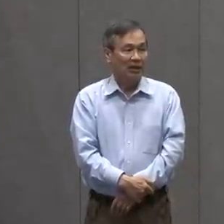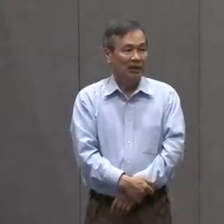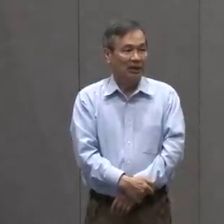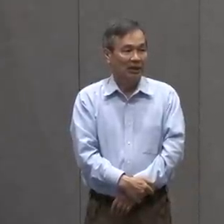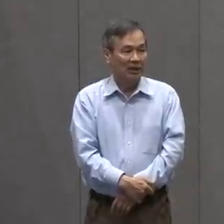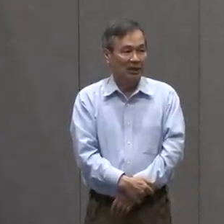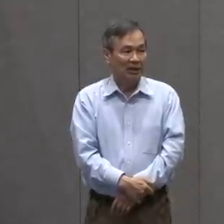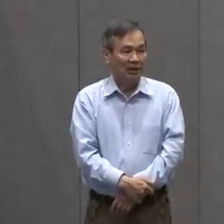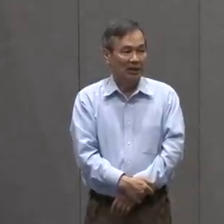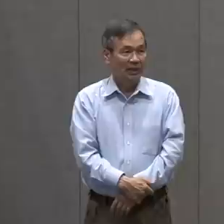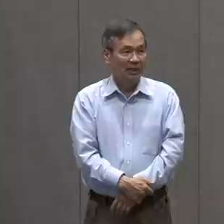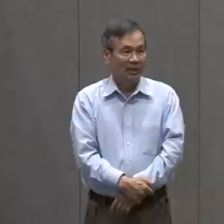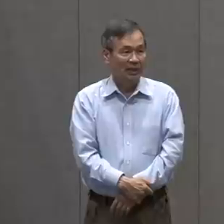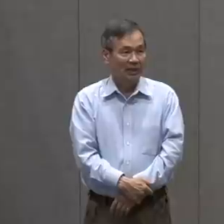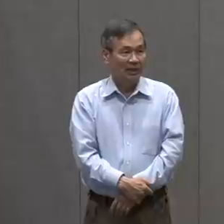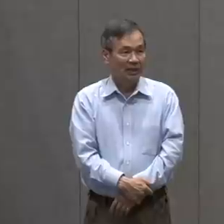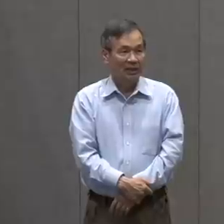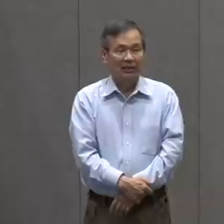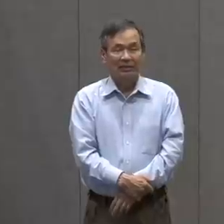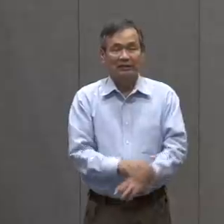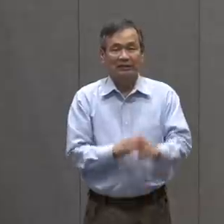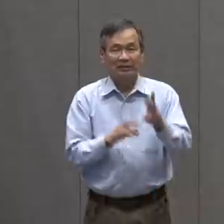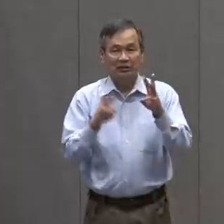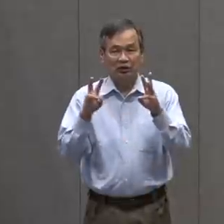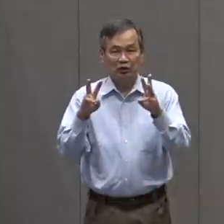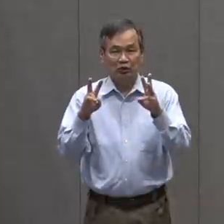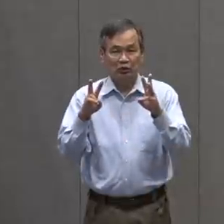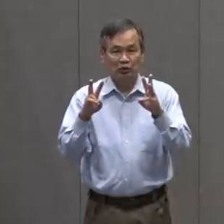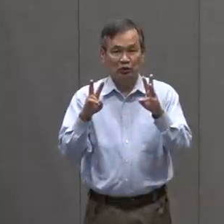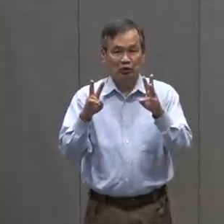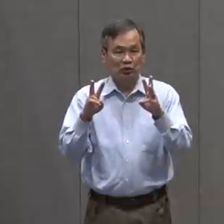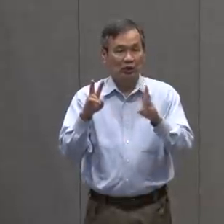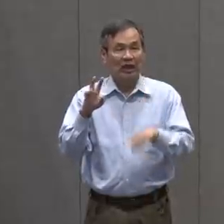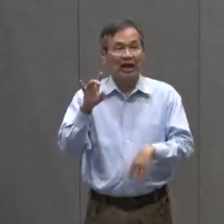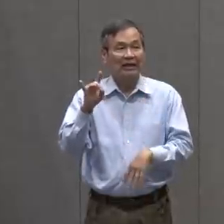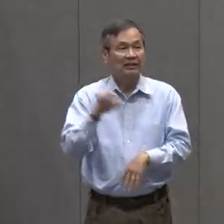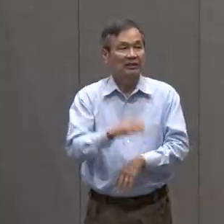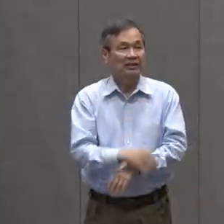So I have a 6 and a 2, 8.